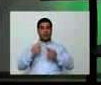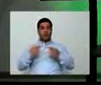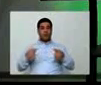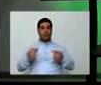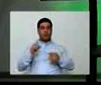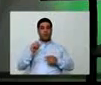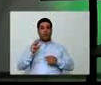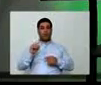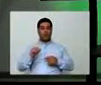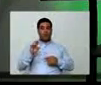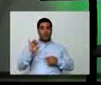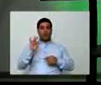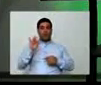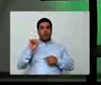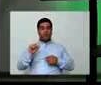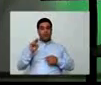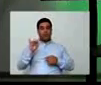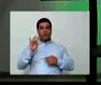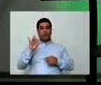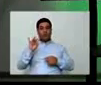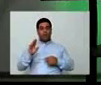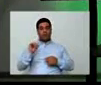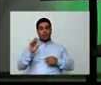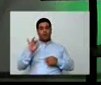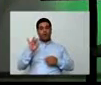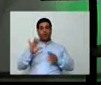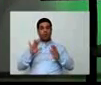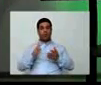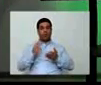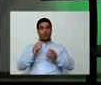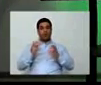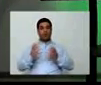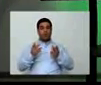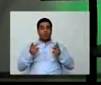xilma-xillikning hamda biosferaning dinamik va barqaror holatini saqlab qolishga